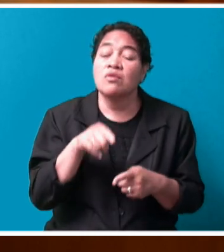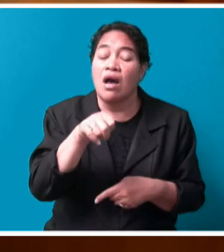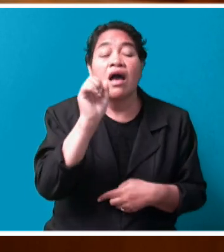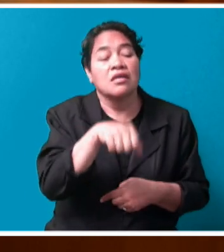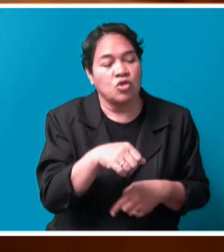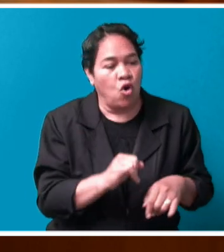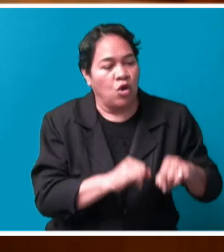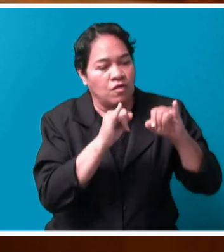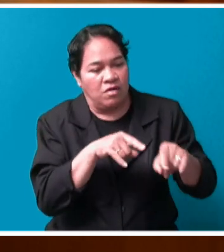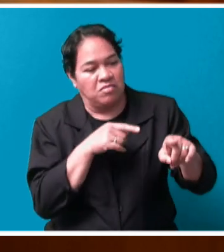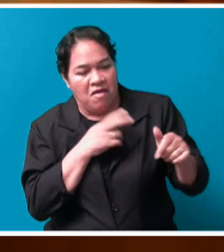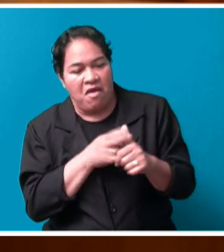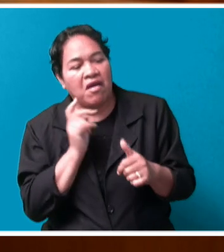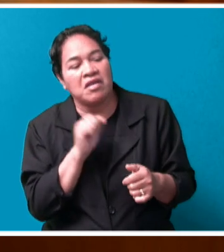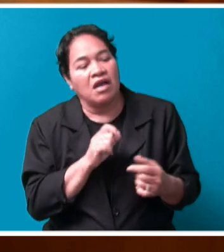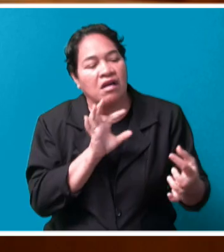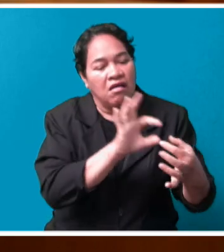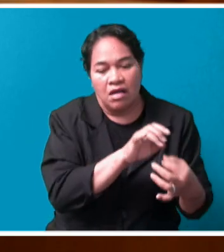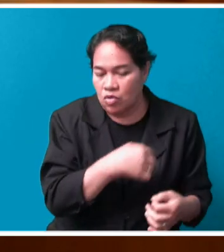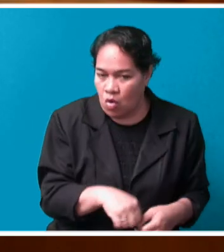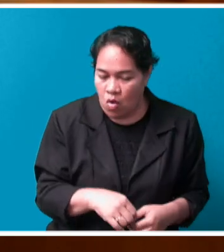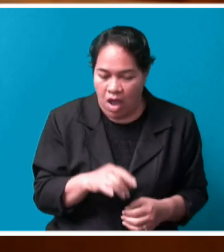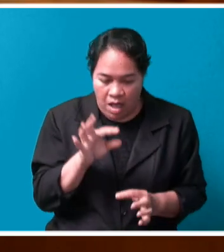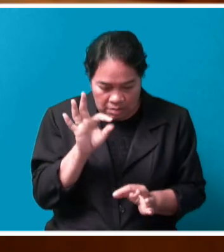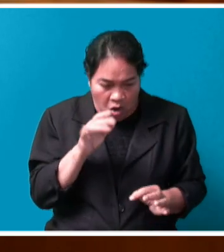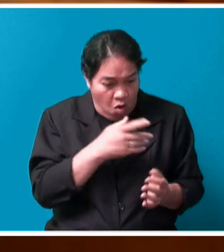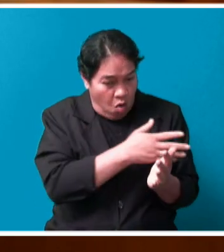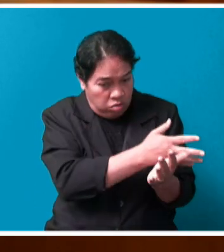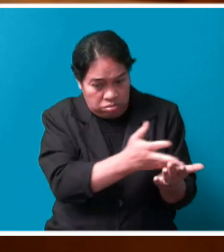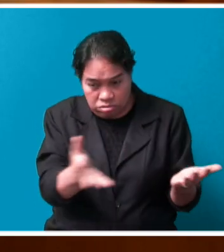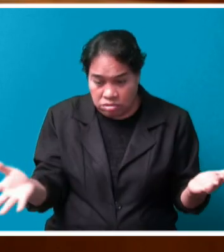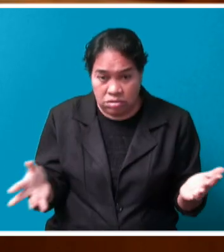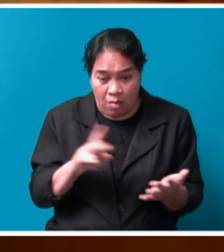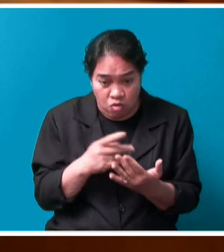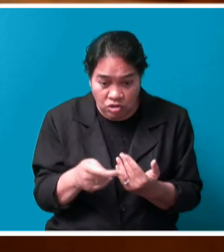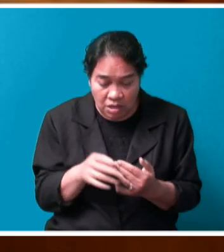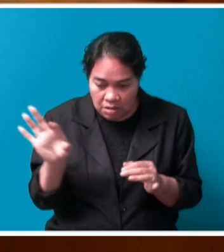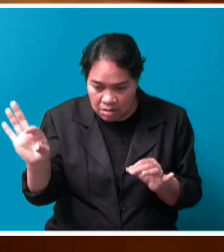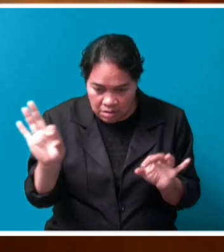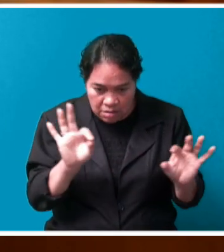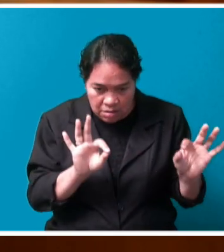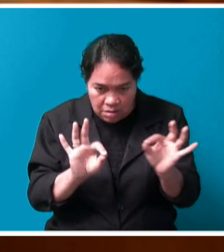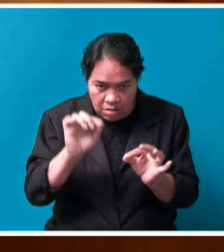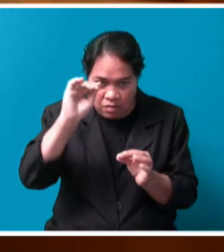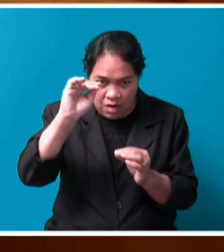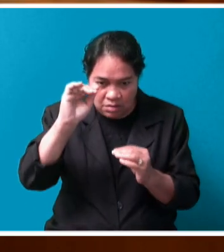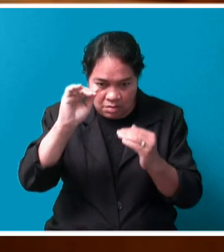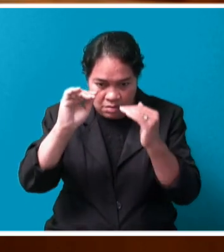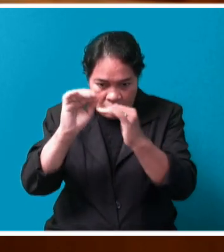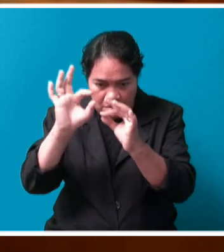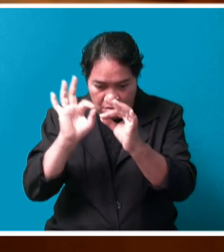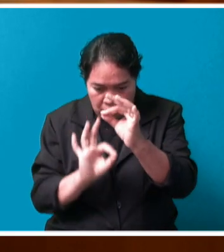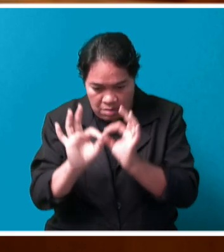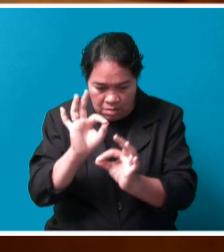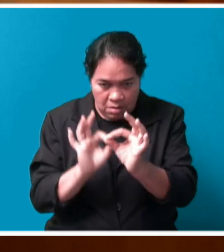request. They are prioritized through a structured and evidence-based process that considers our